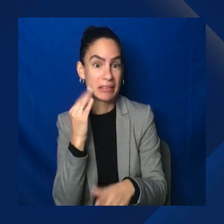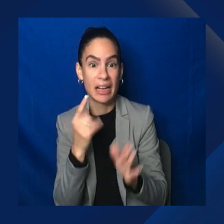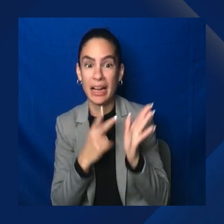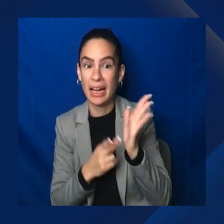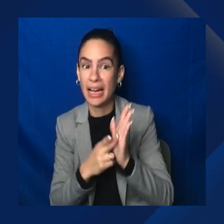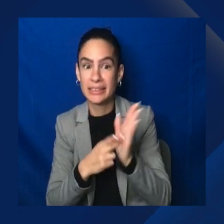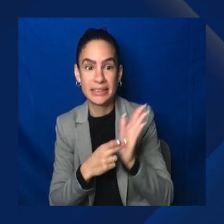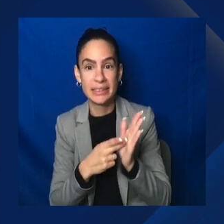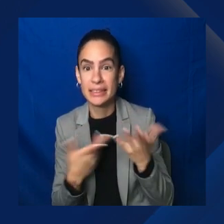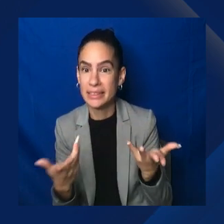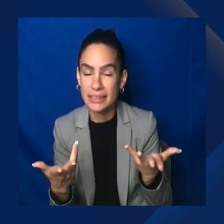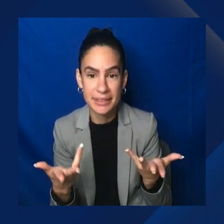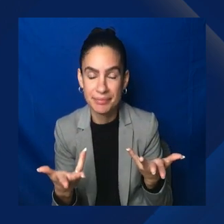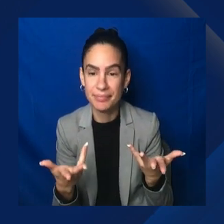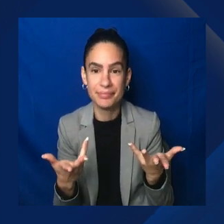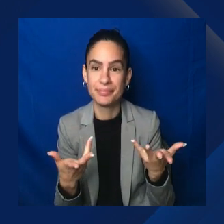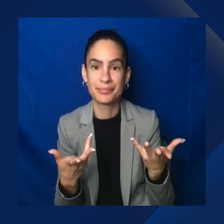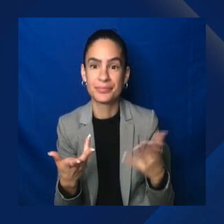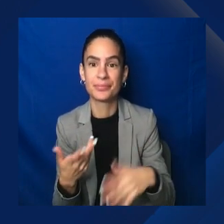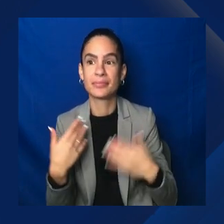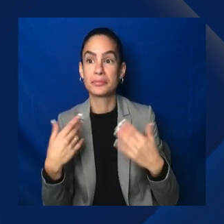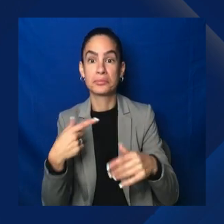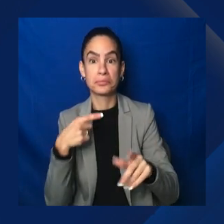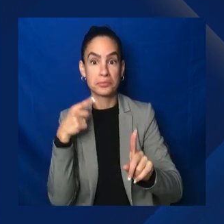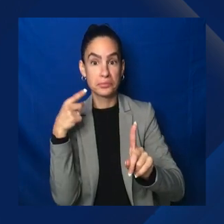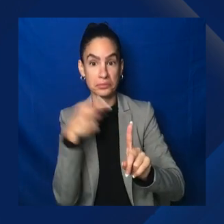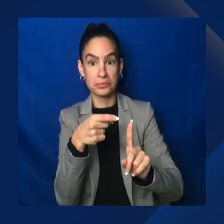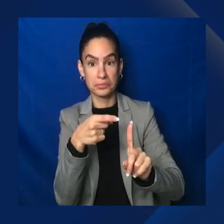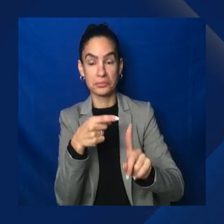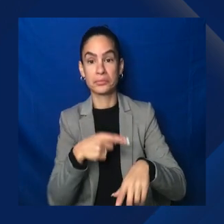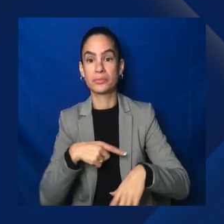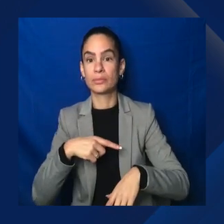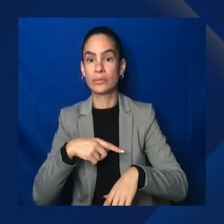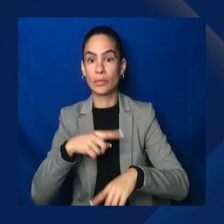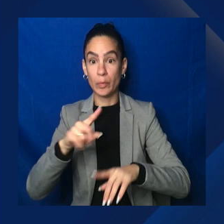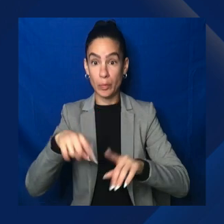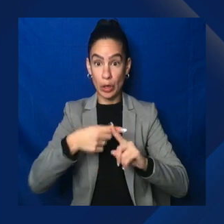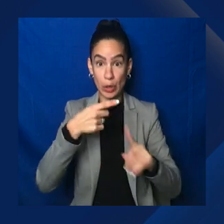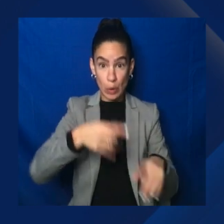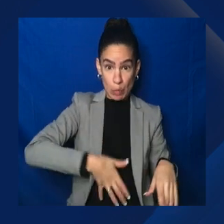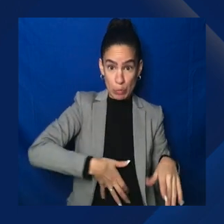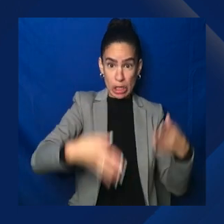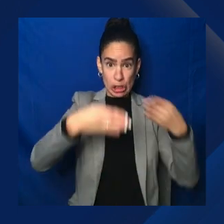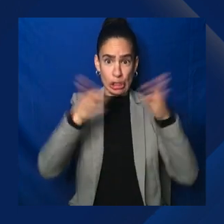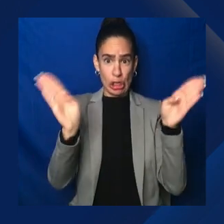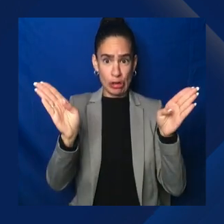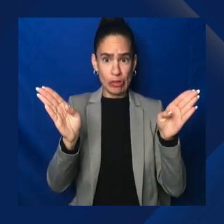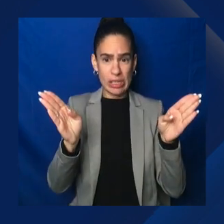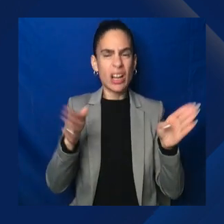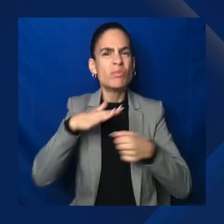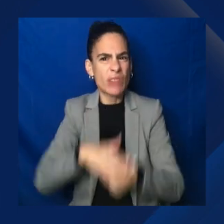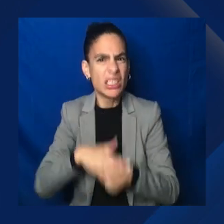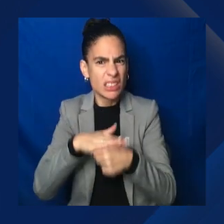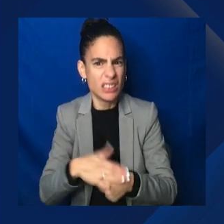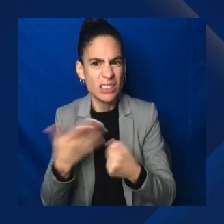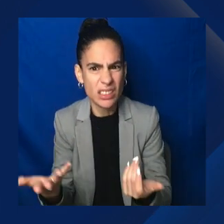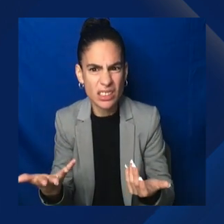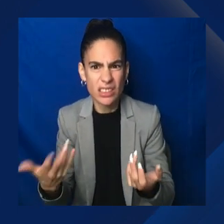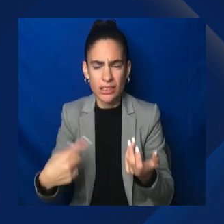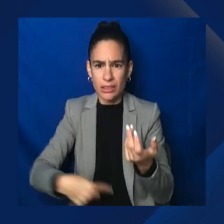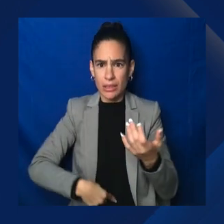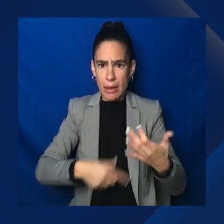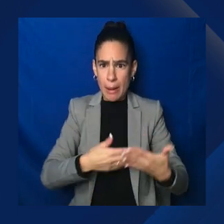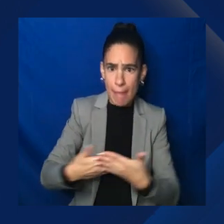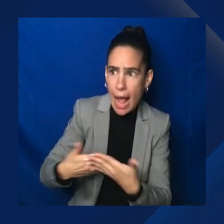Number one, there are three things when you're pregnant in general, it's super stressful, right? You're carrying a life. Your goal is to carry full term, have